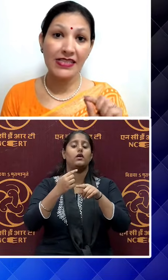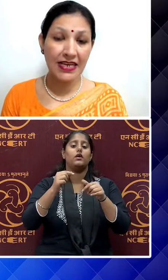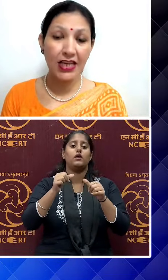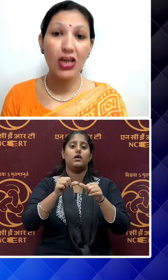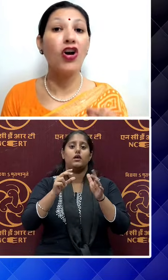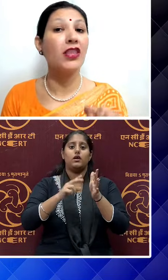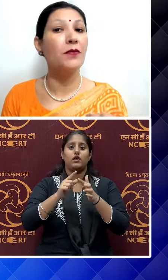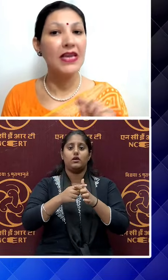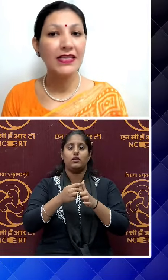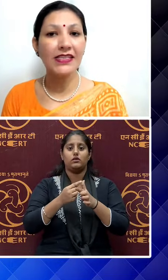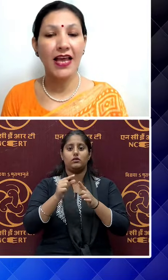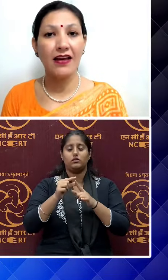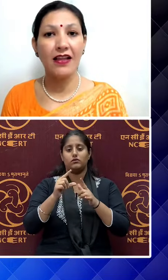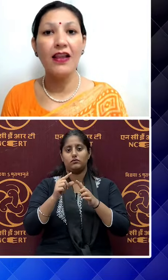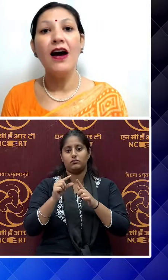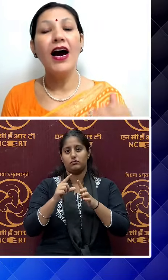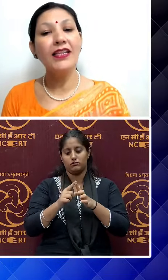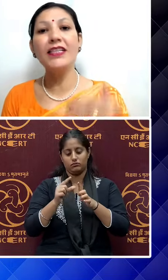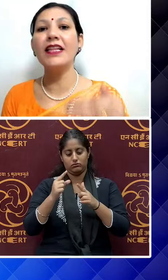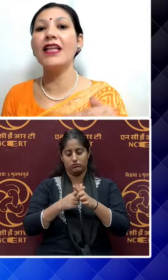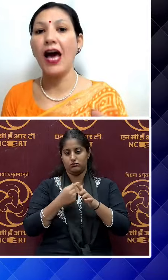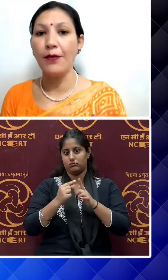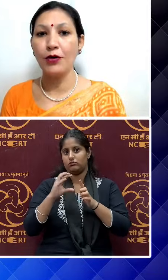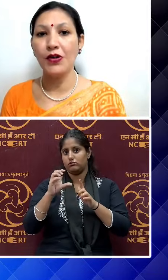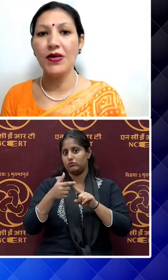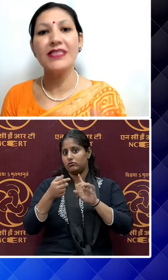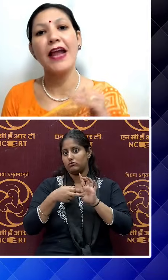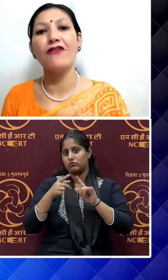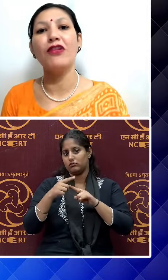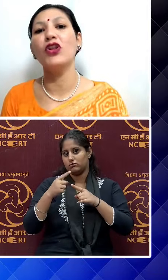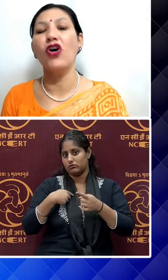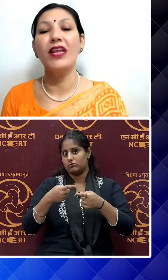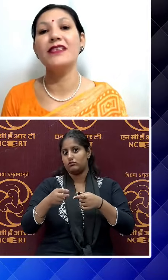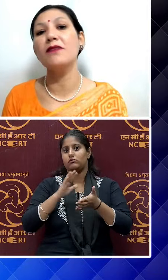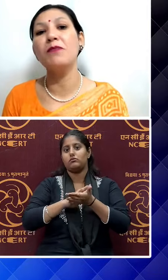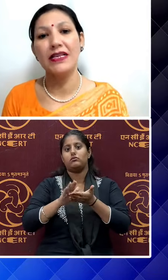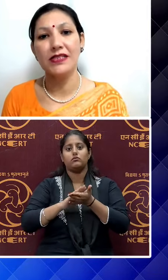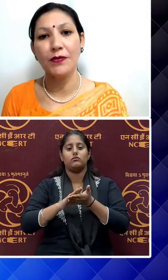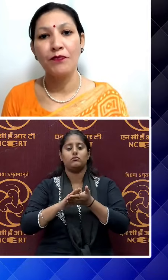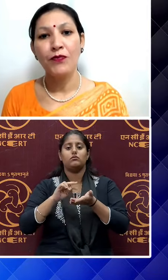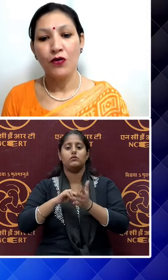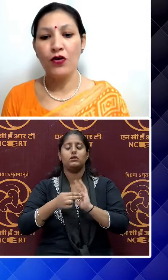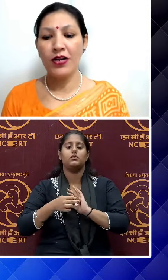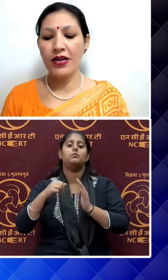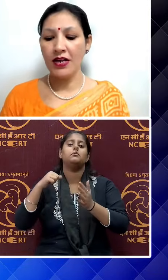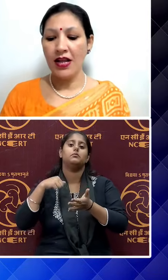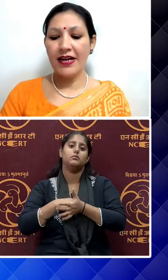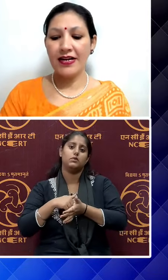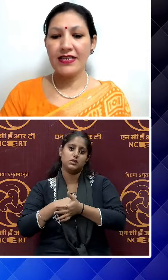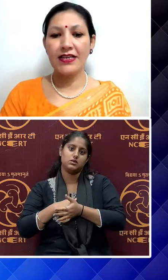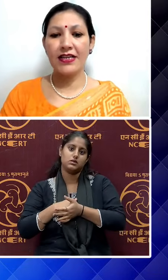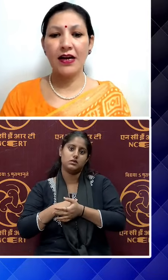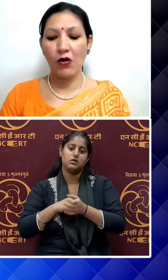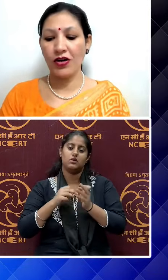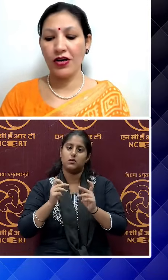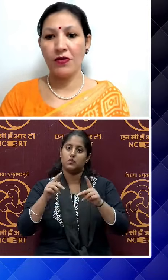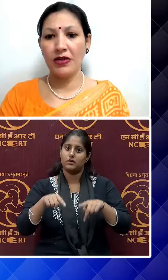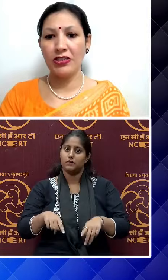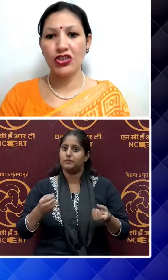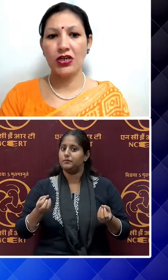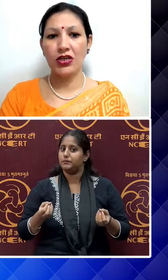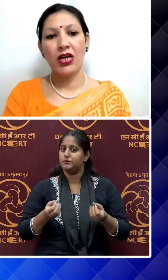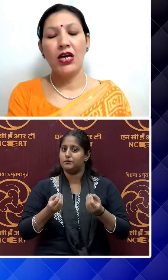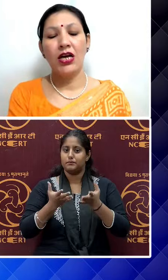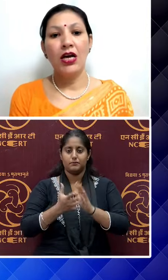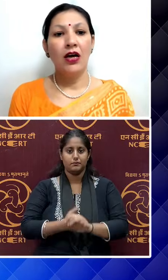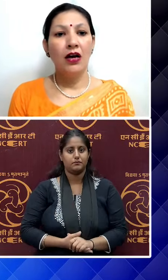angle C or the base angle other than the hypotenuse, that will be known as the base. Alright, let us study about it